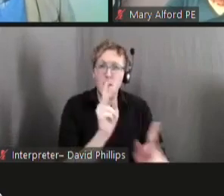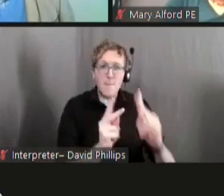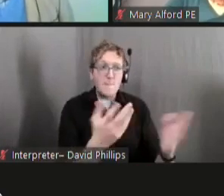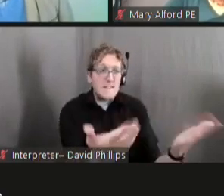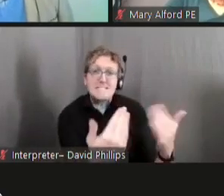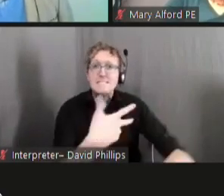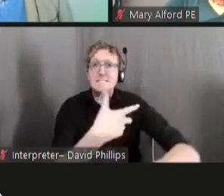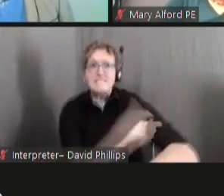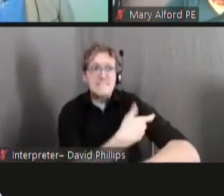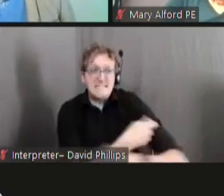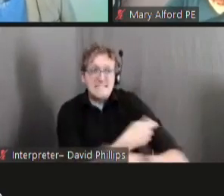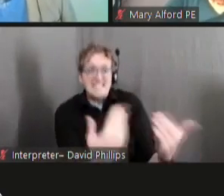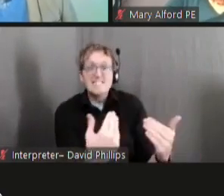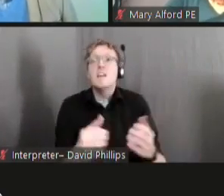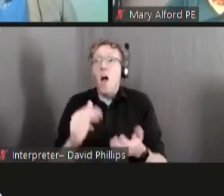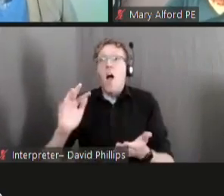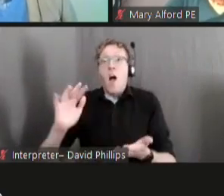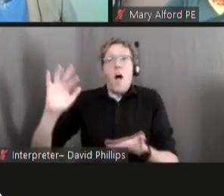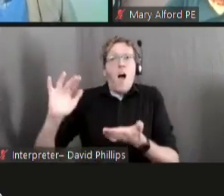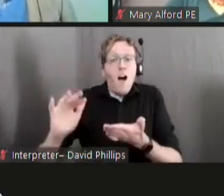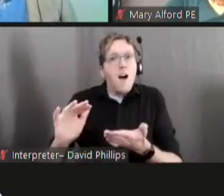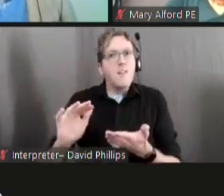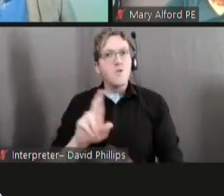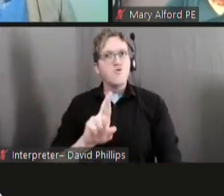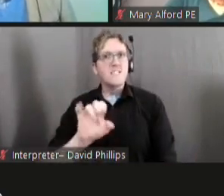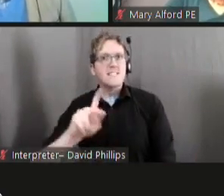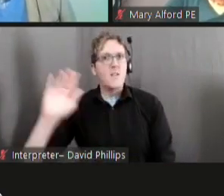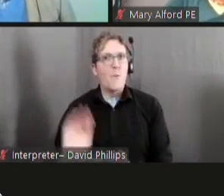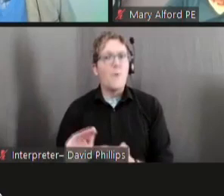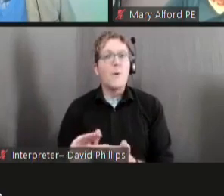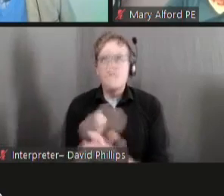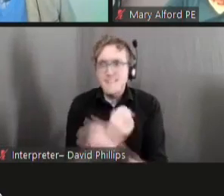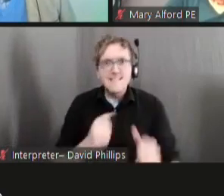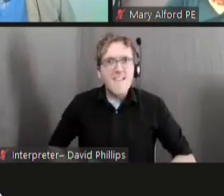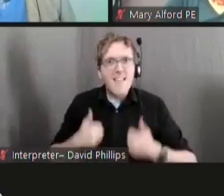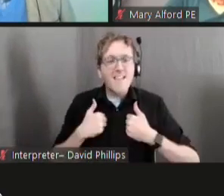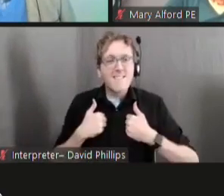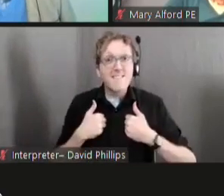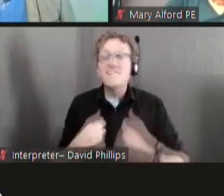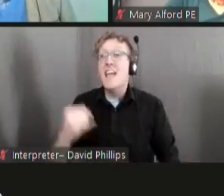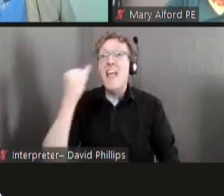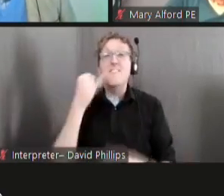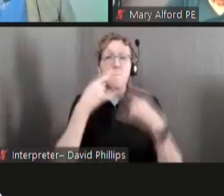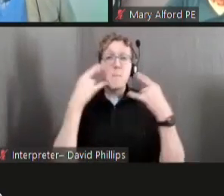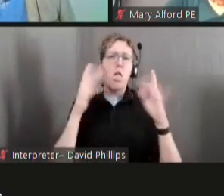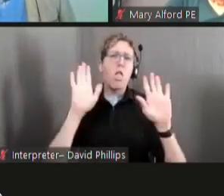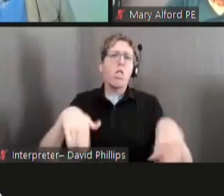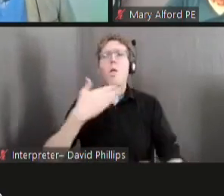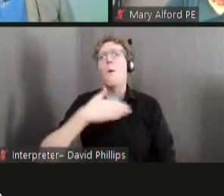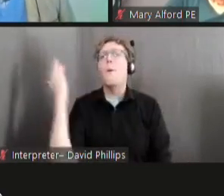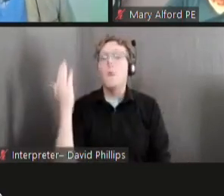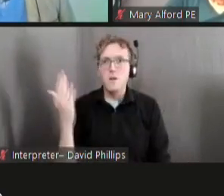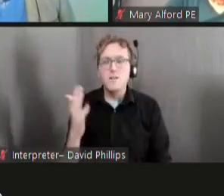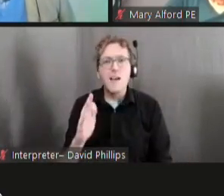our risk, we can actually start to save lives. Not wearing masks will cost lives, period. Not